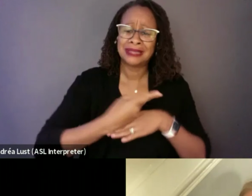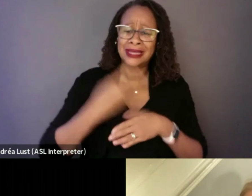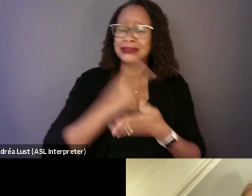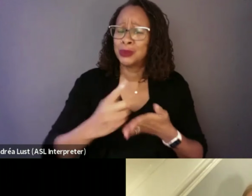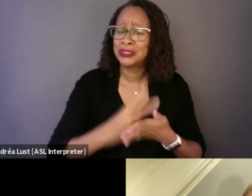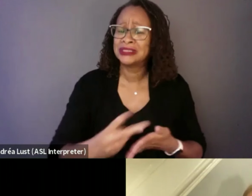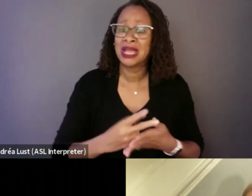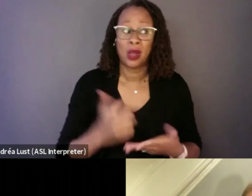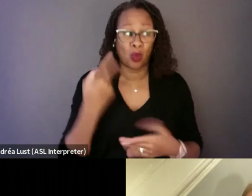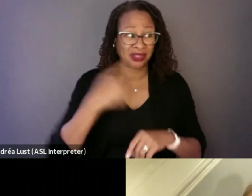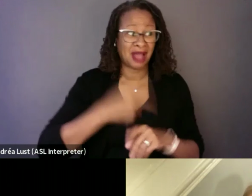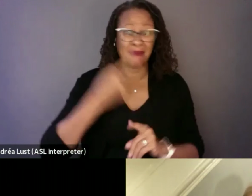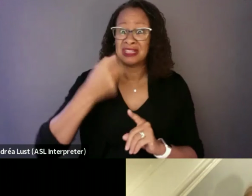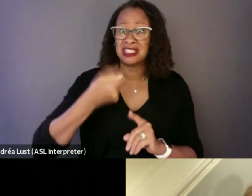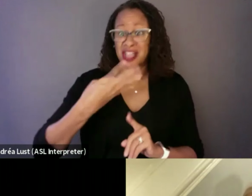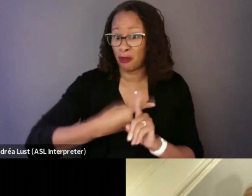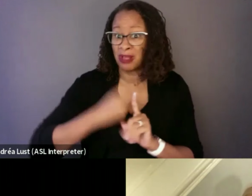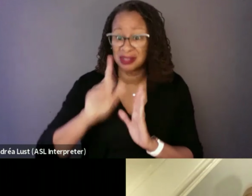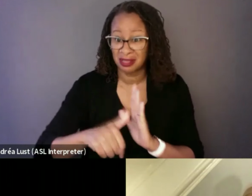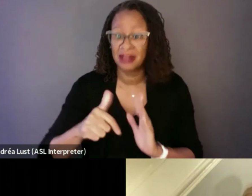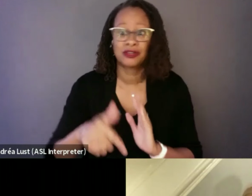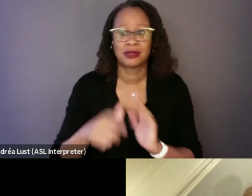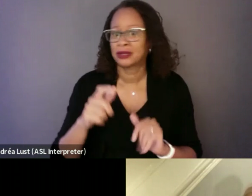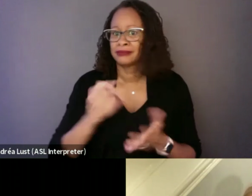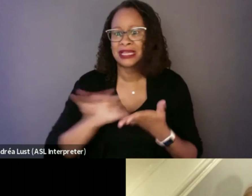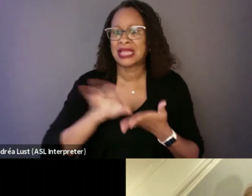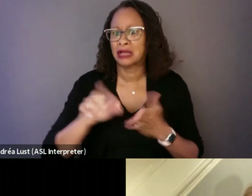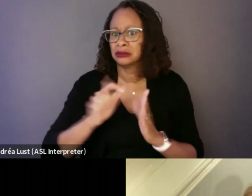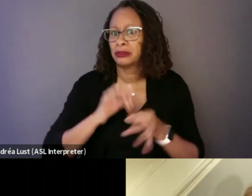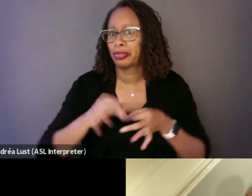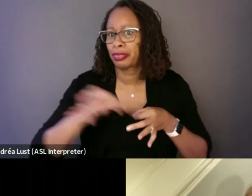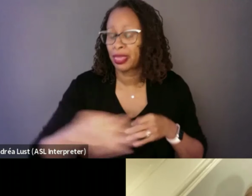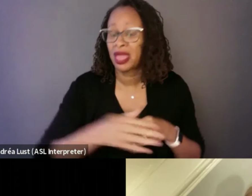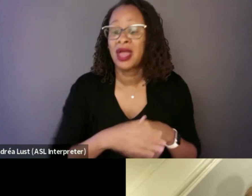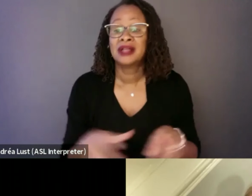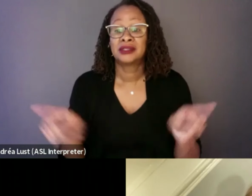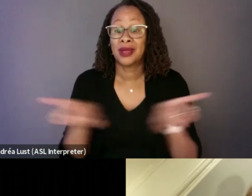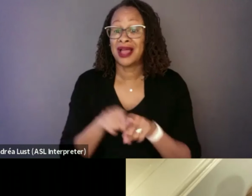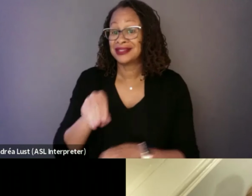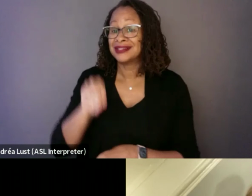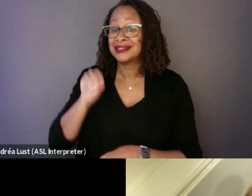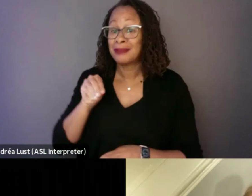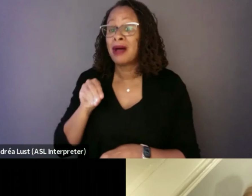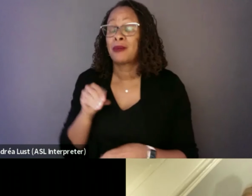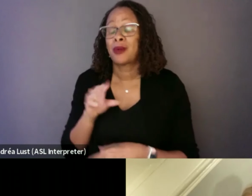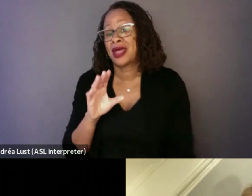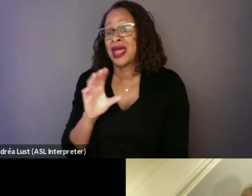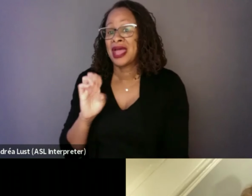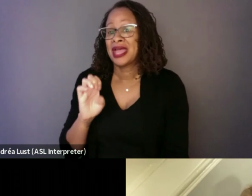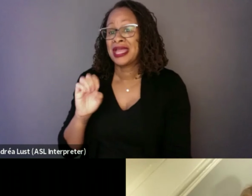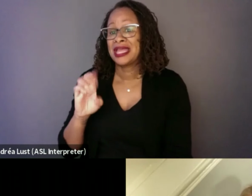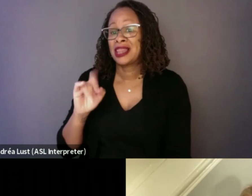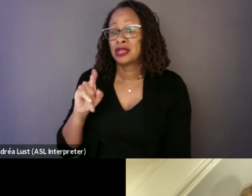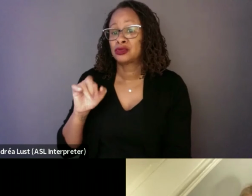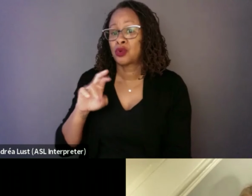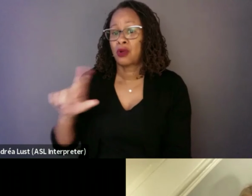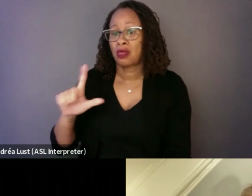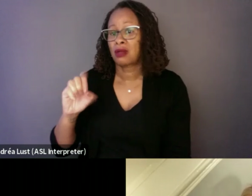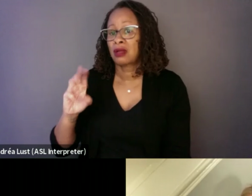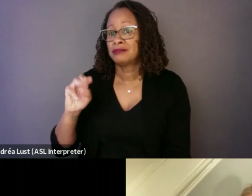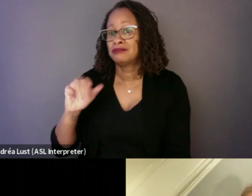for months. And so as the Zimbabwe Electoral Commission were very slow to come with the